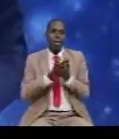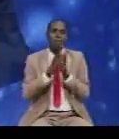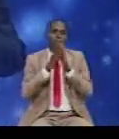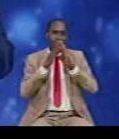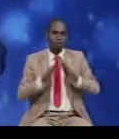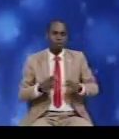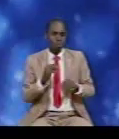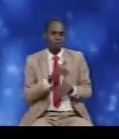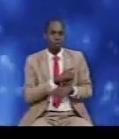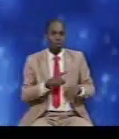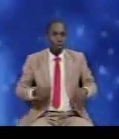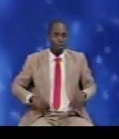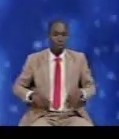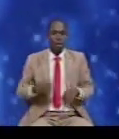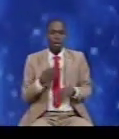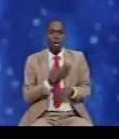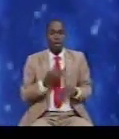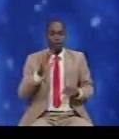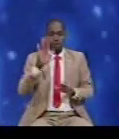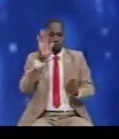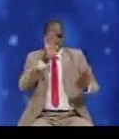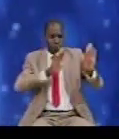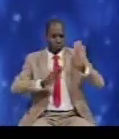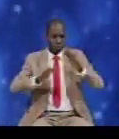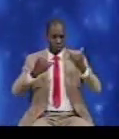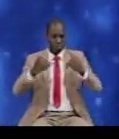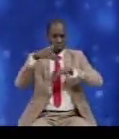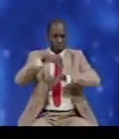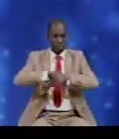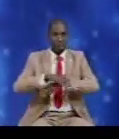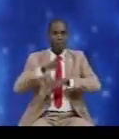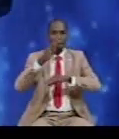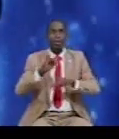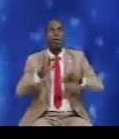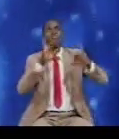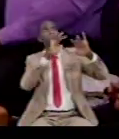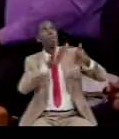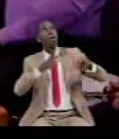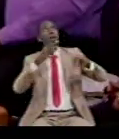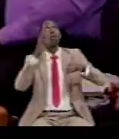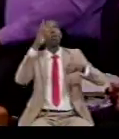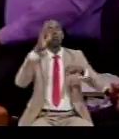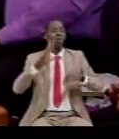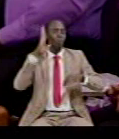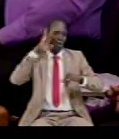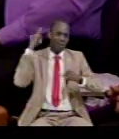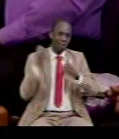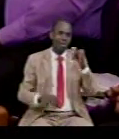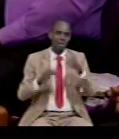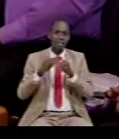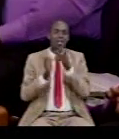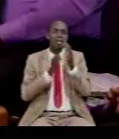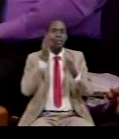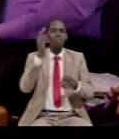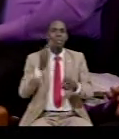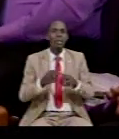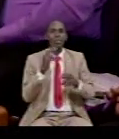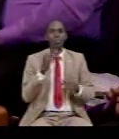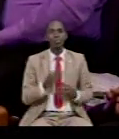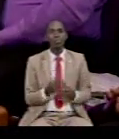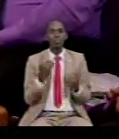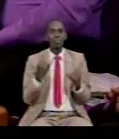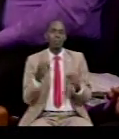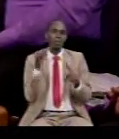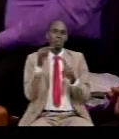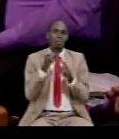Your troubles tonight, by the grace of God and the mercy of God, over in Jesus' name. I'm coming to